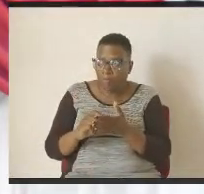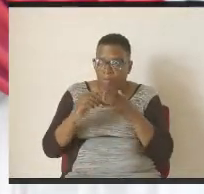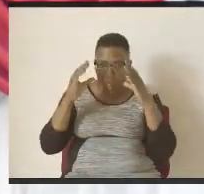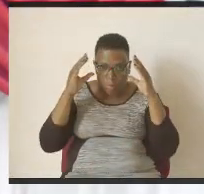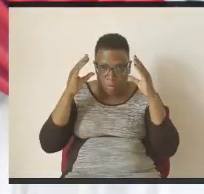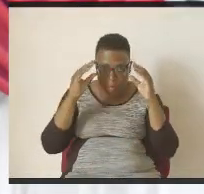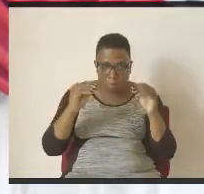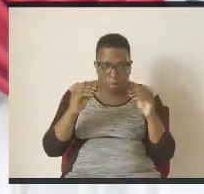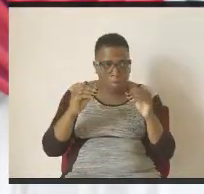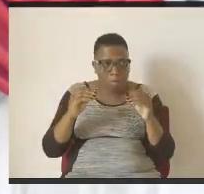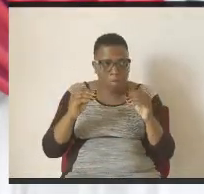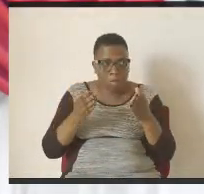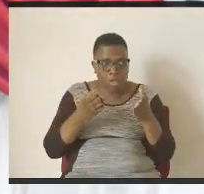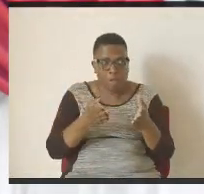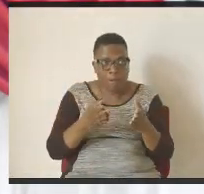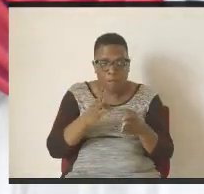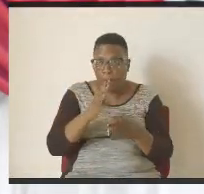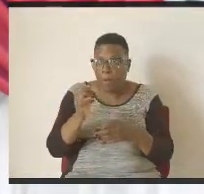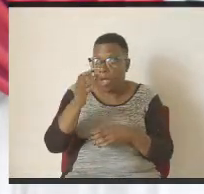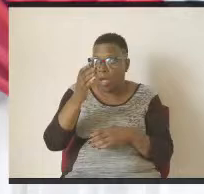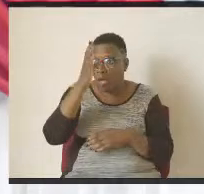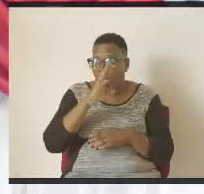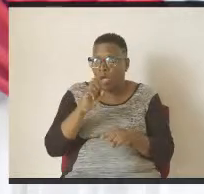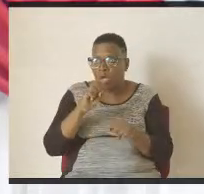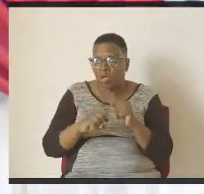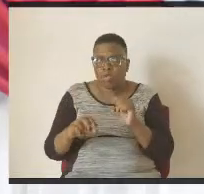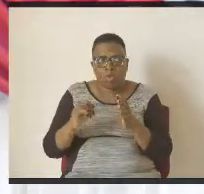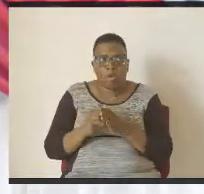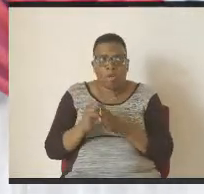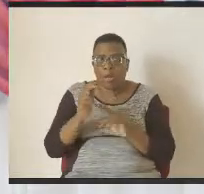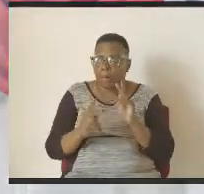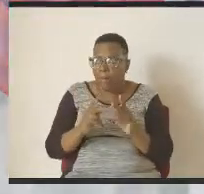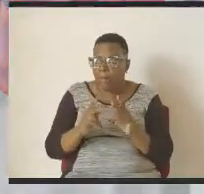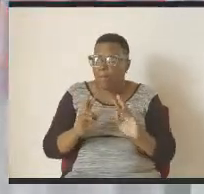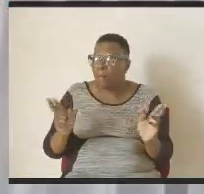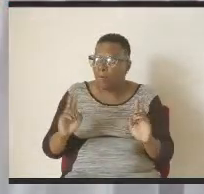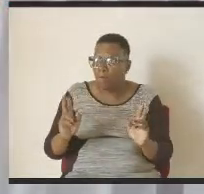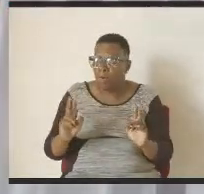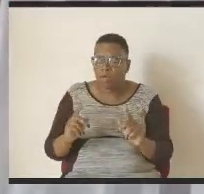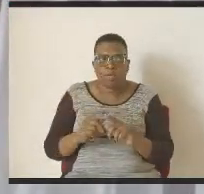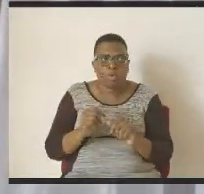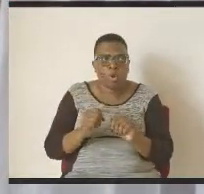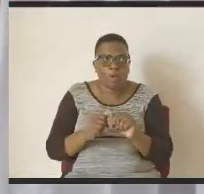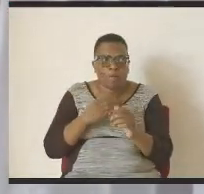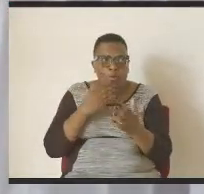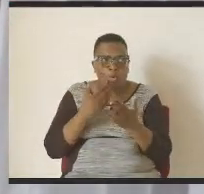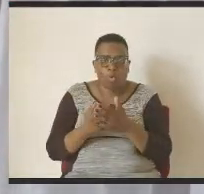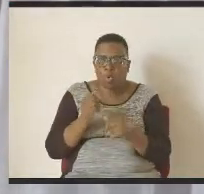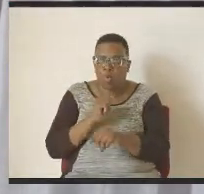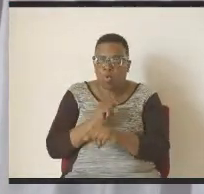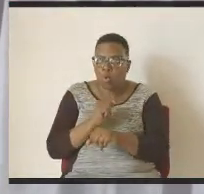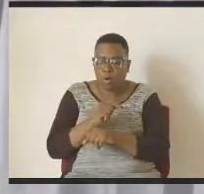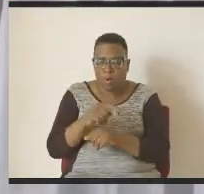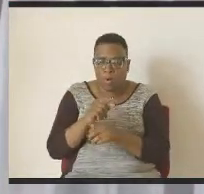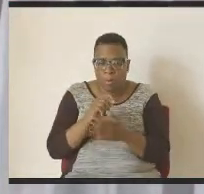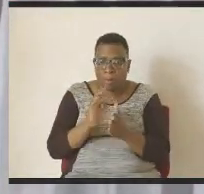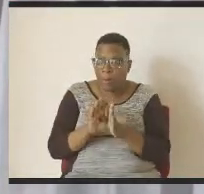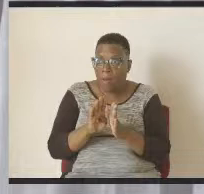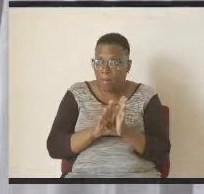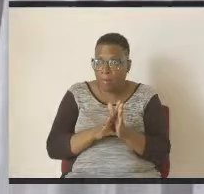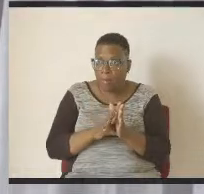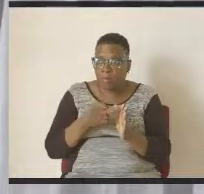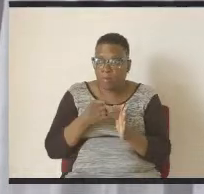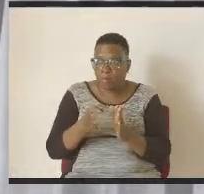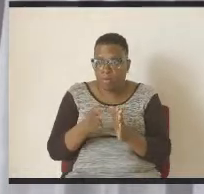instructions in righteousness, so that the man of God may be thoroughly equipped unto every good work. And these scriptures are there to help us do just that,